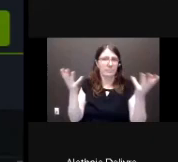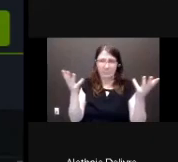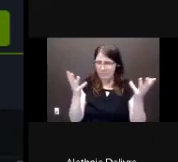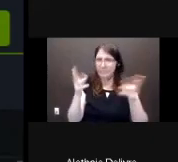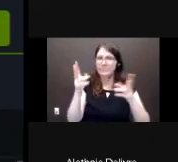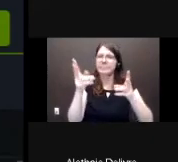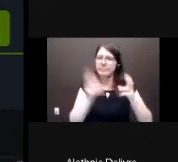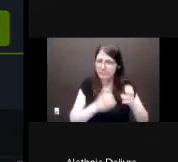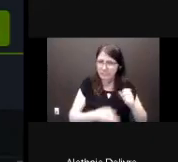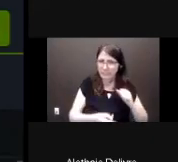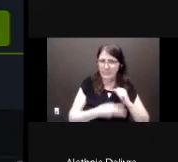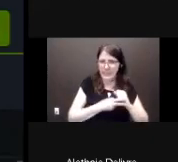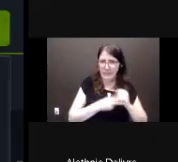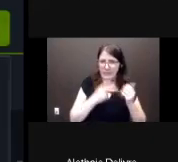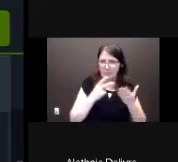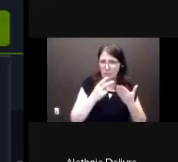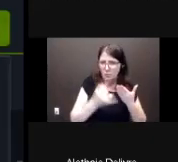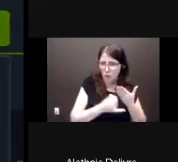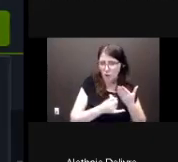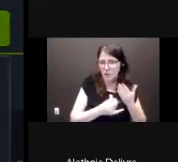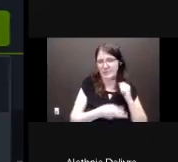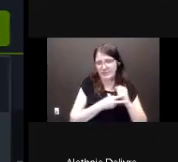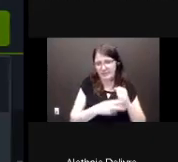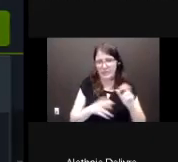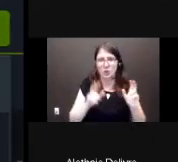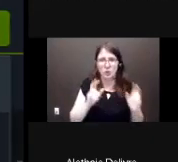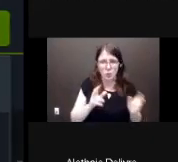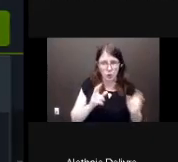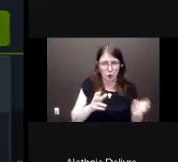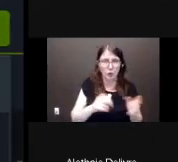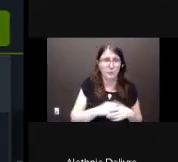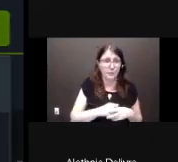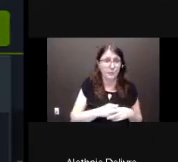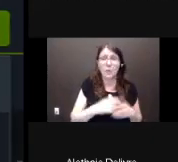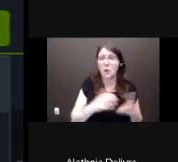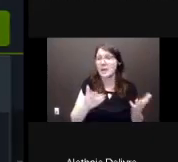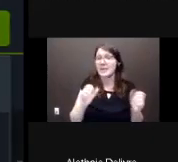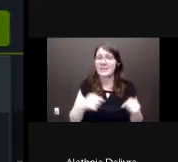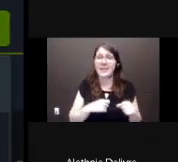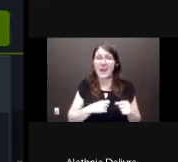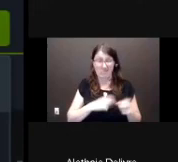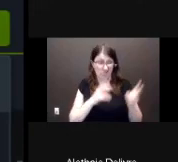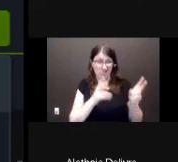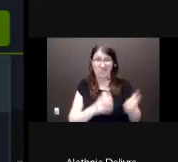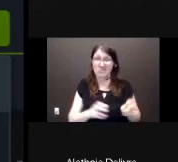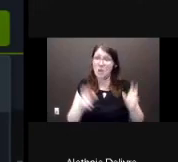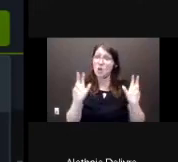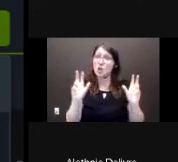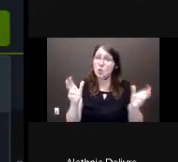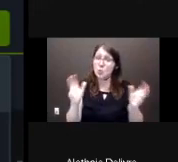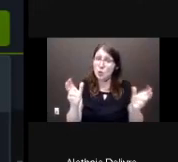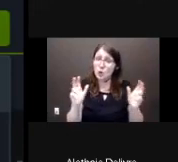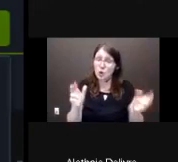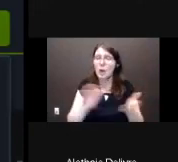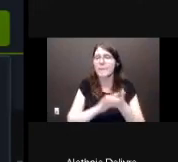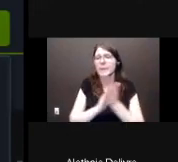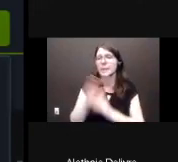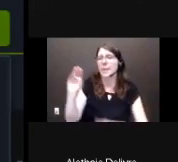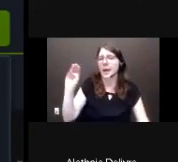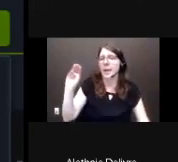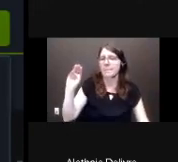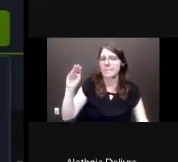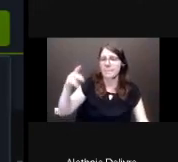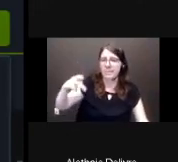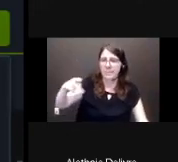here, you can export it either into a local file, so it will download a MP4 video on your computer, or if